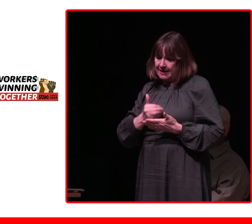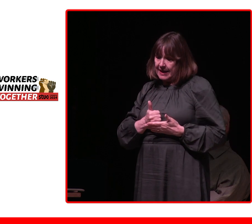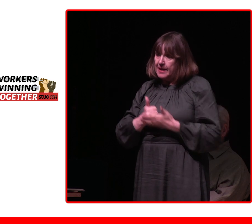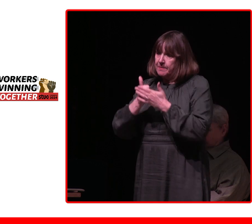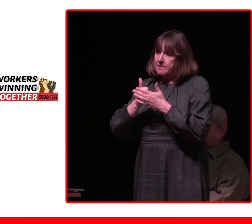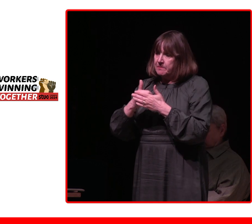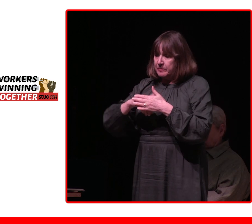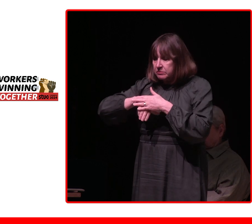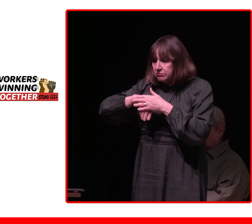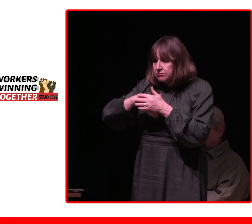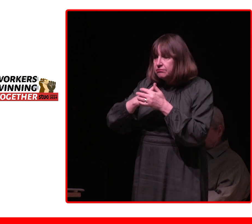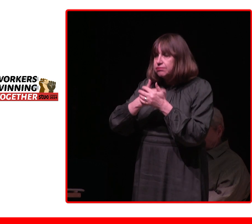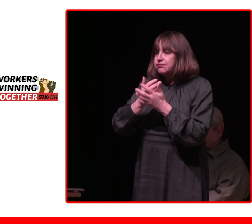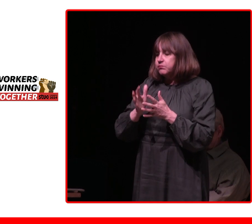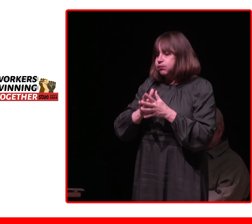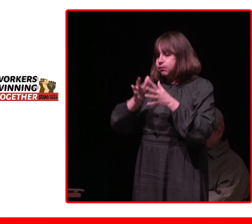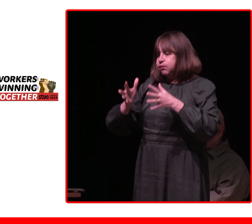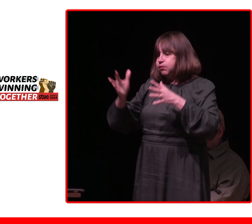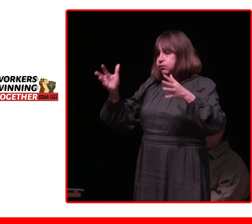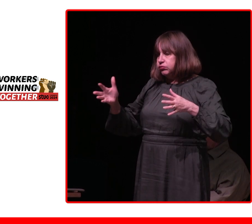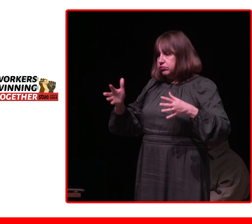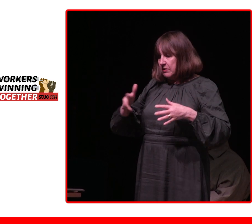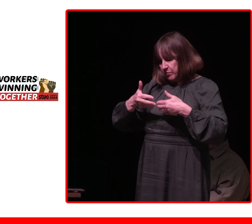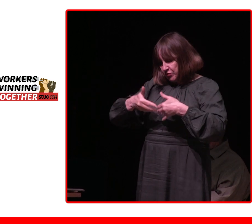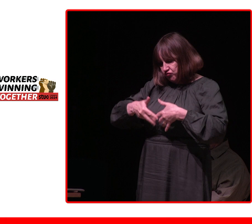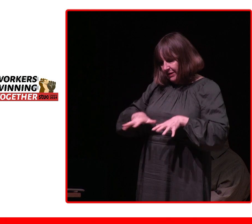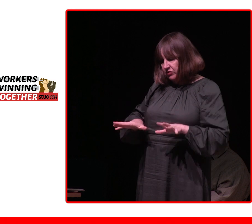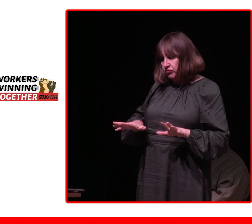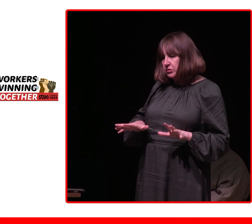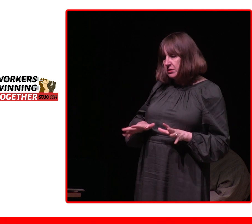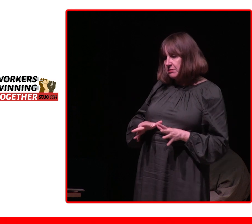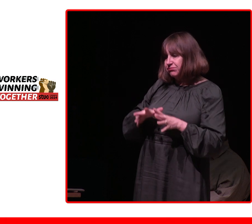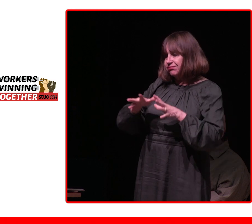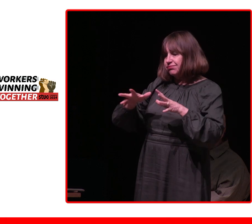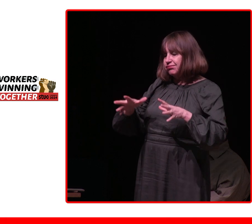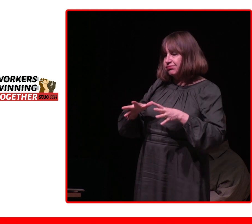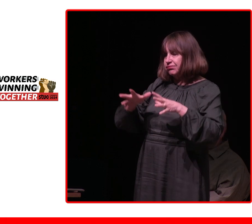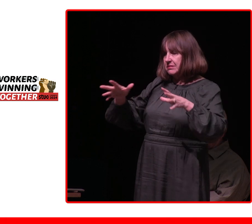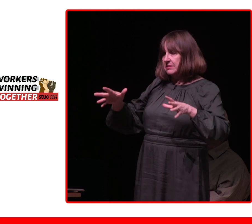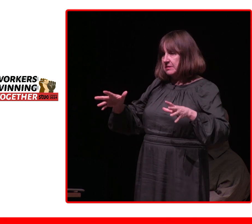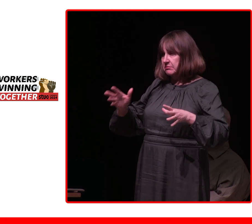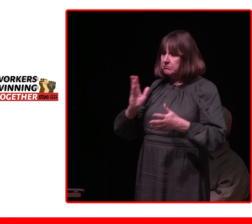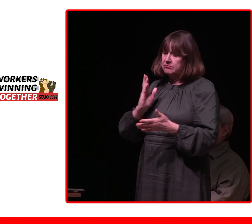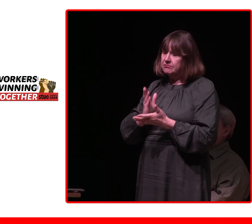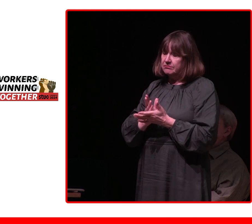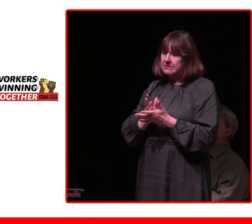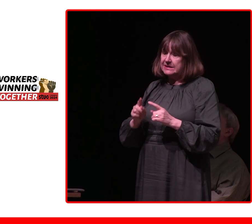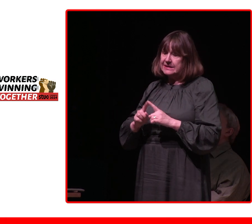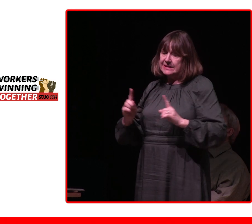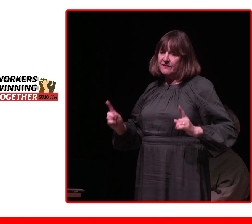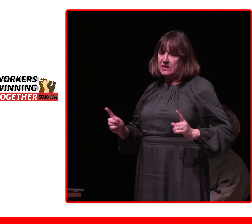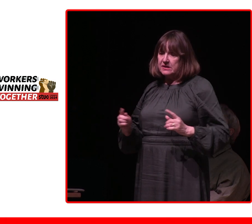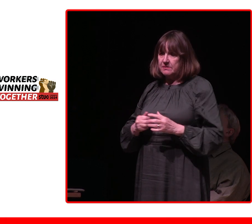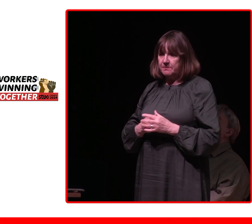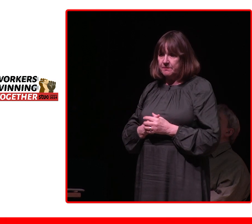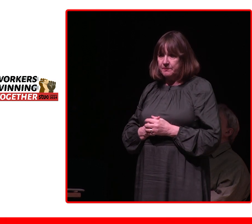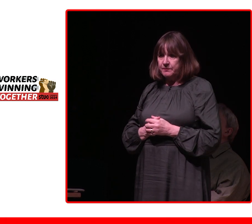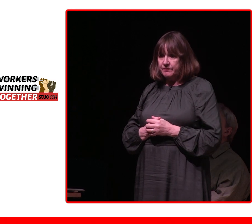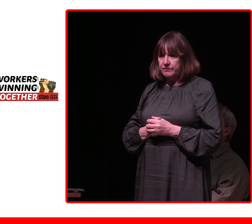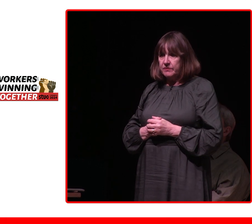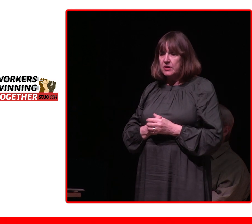momentum in workplaces from a grassroots level, because it does make a difference to